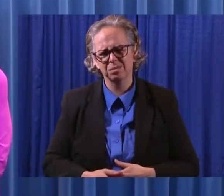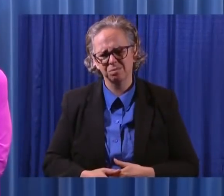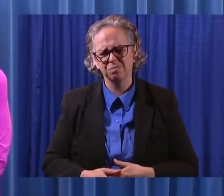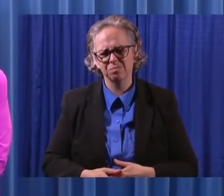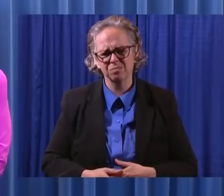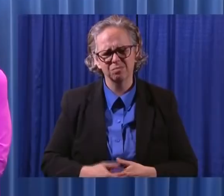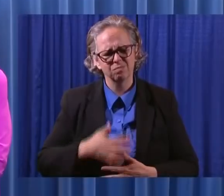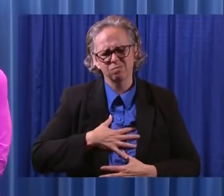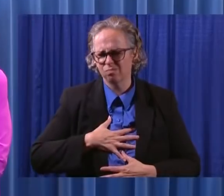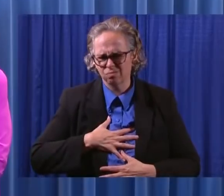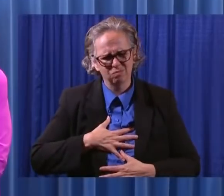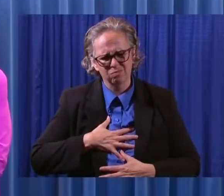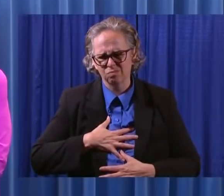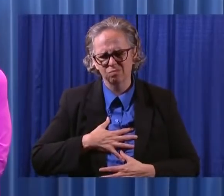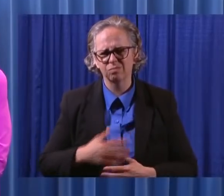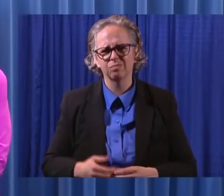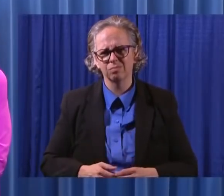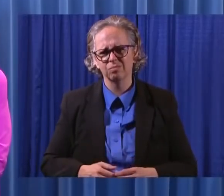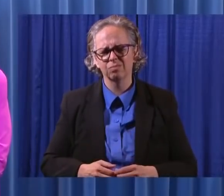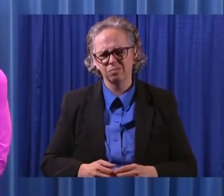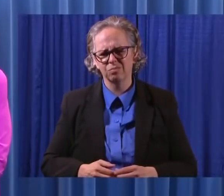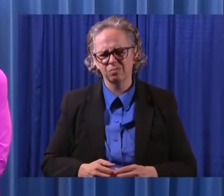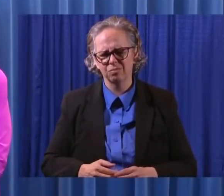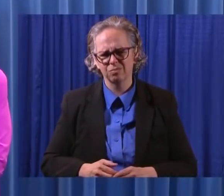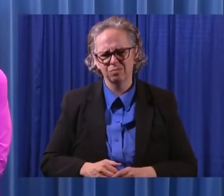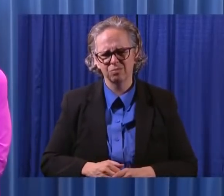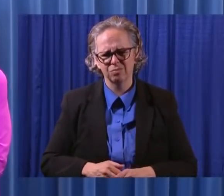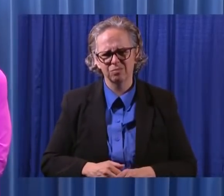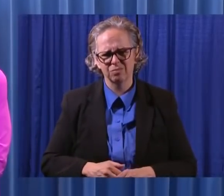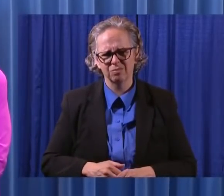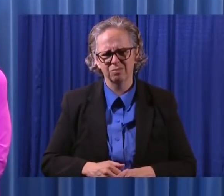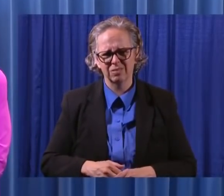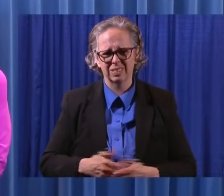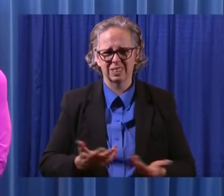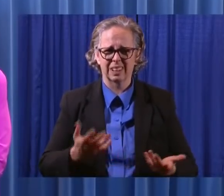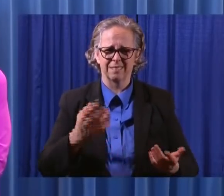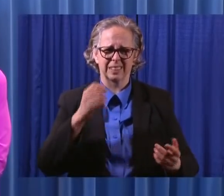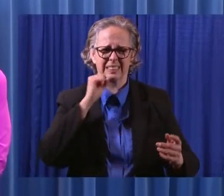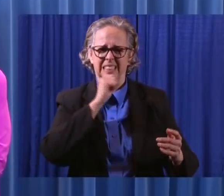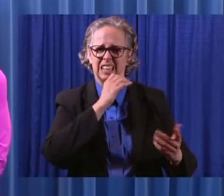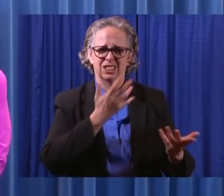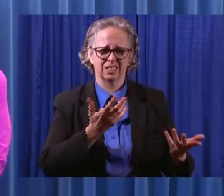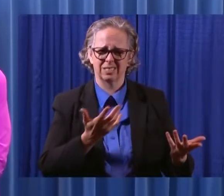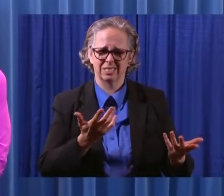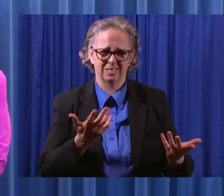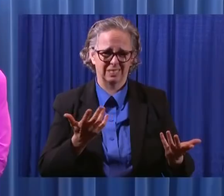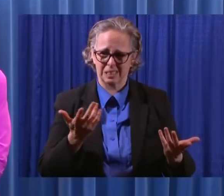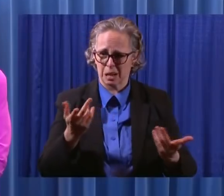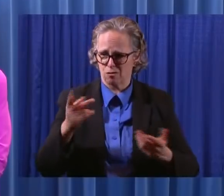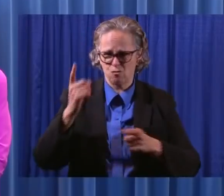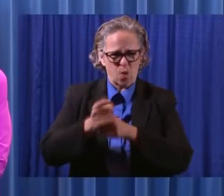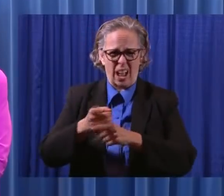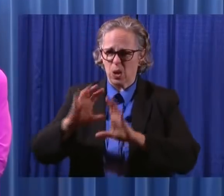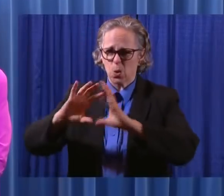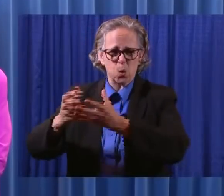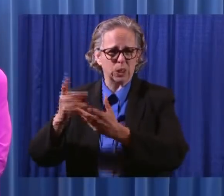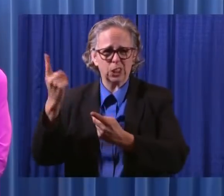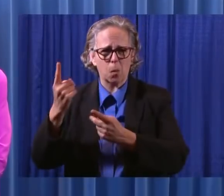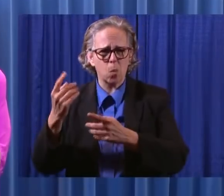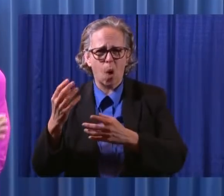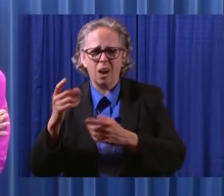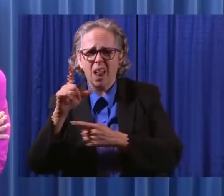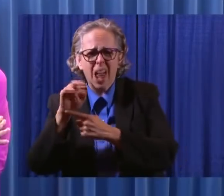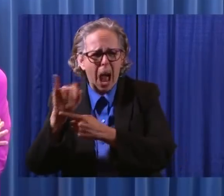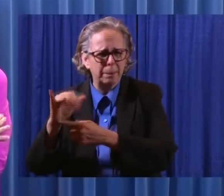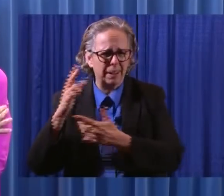People who, as she said, they may not have lobbyists, but they certainly have sent me letters. They certainly have sent